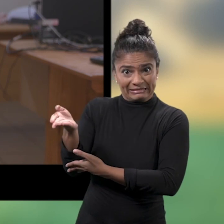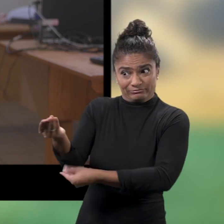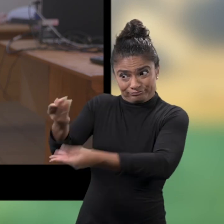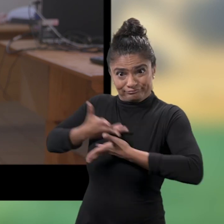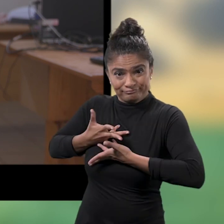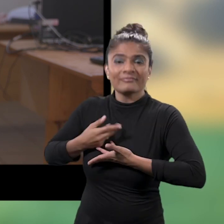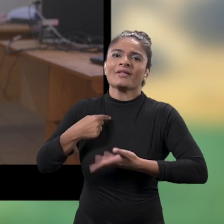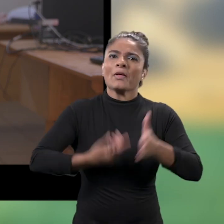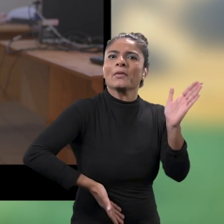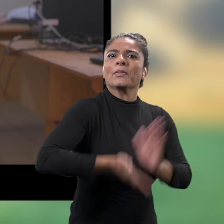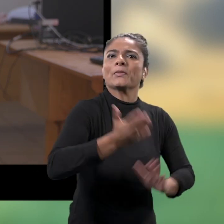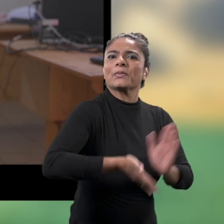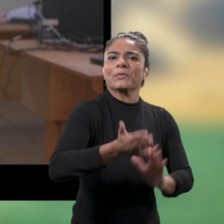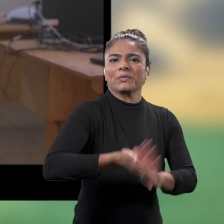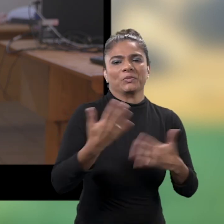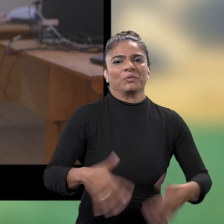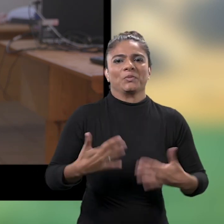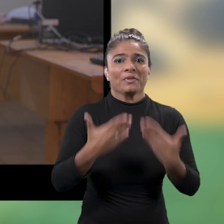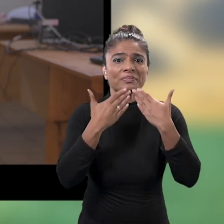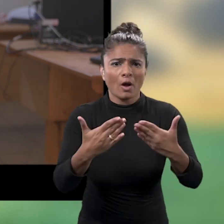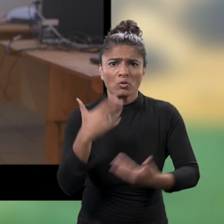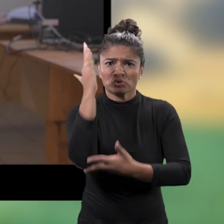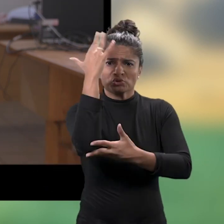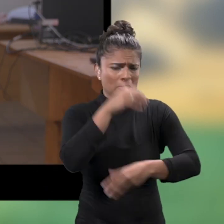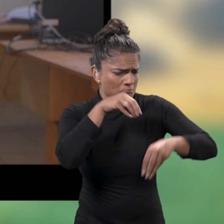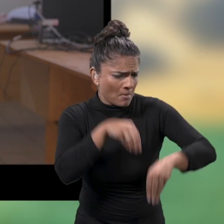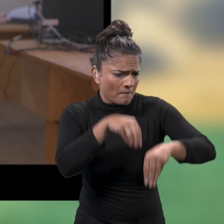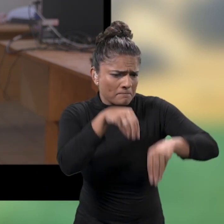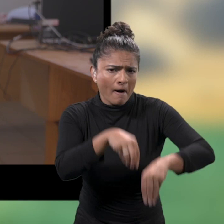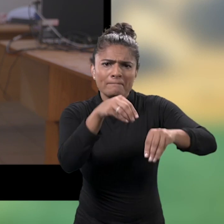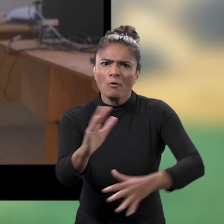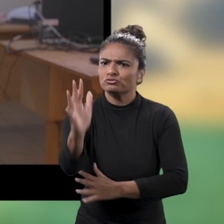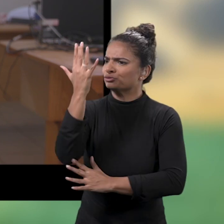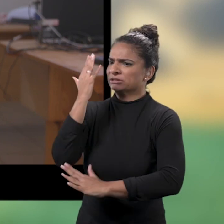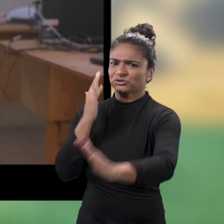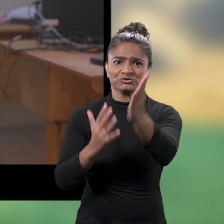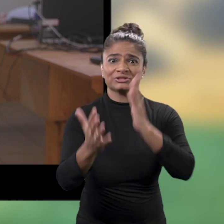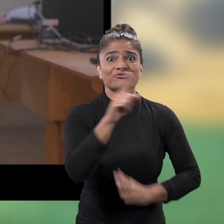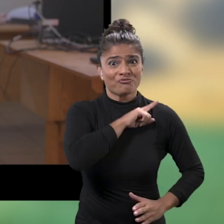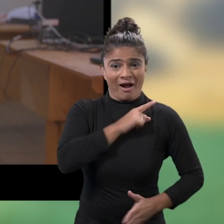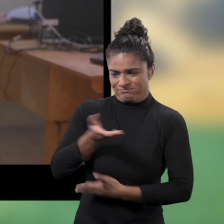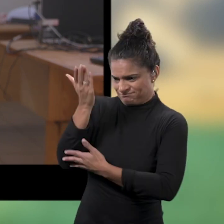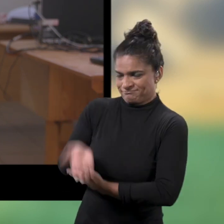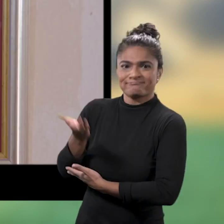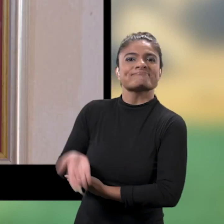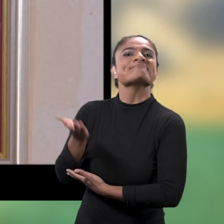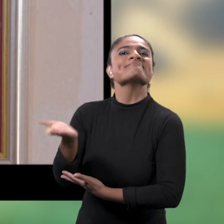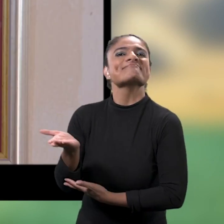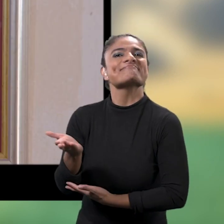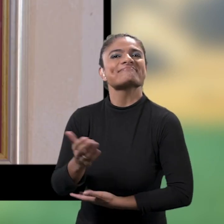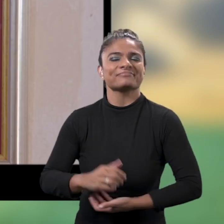ngaye nakho sikhonile siyatshala sinemithi namhlanje ngendaba yakhe uPiet Engelbrecht.